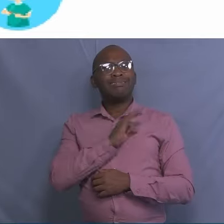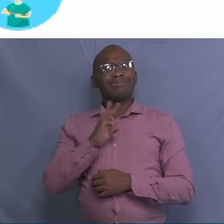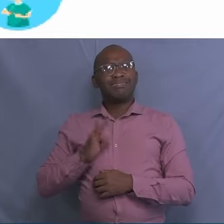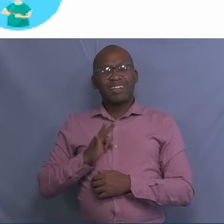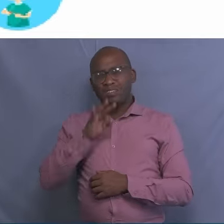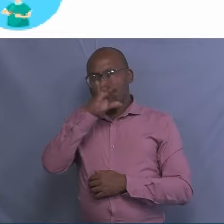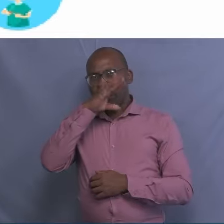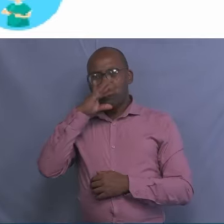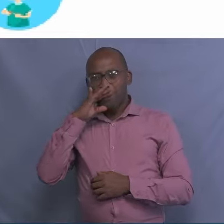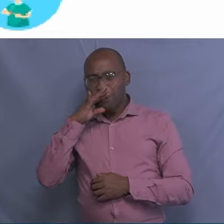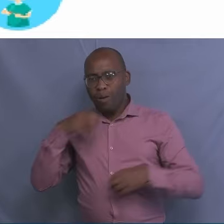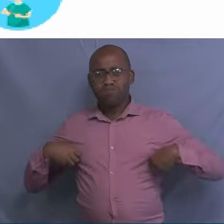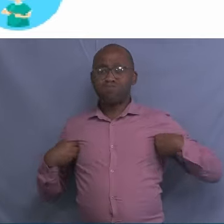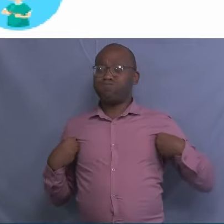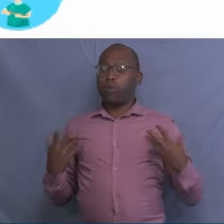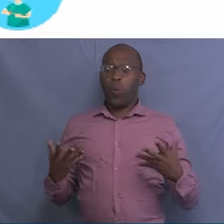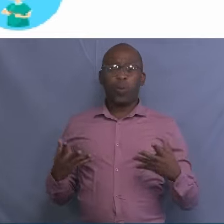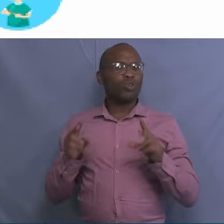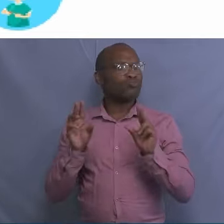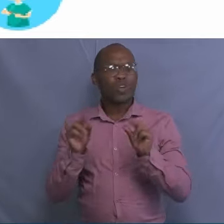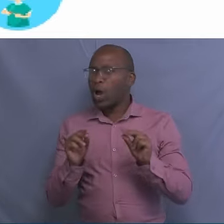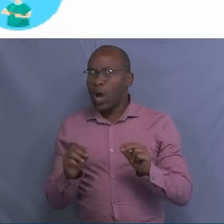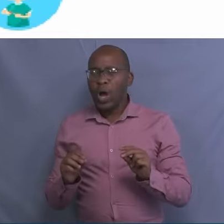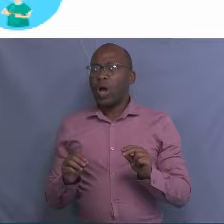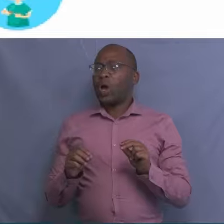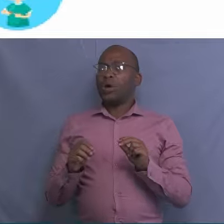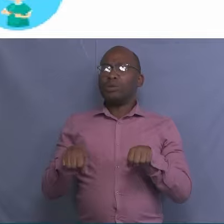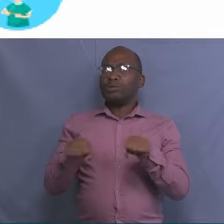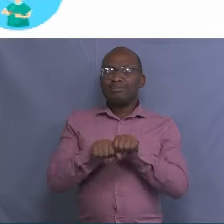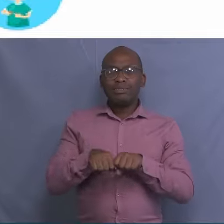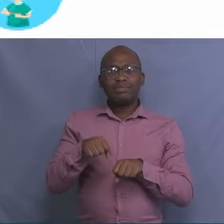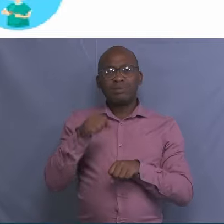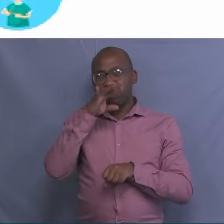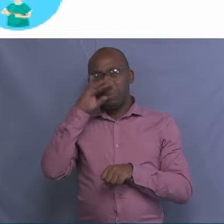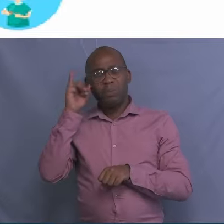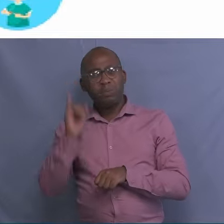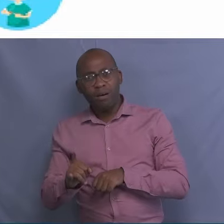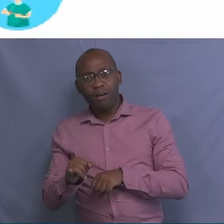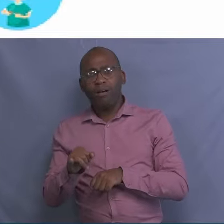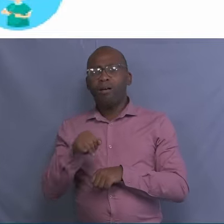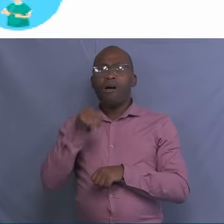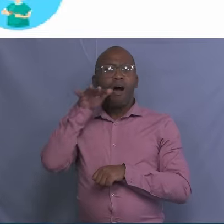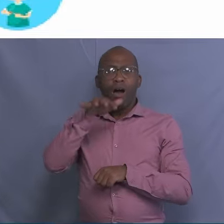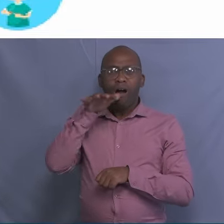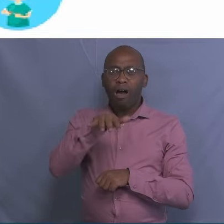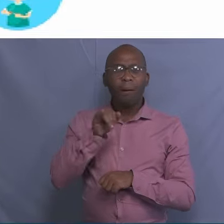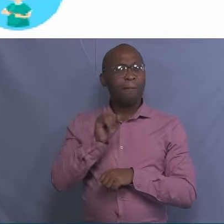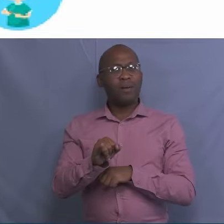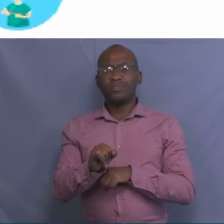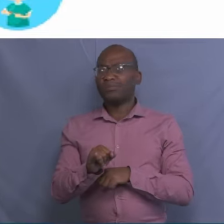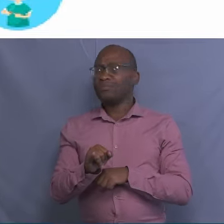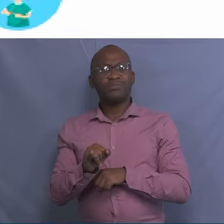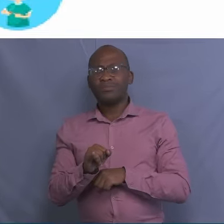So we are not expecting you to have a foul smell. We are not expecting you to have bad breath, or,